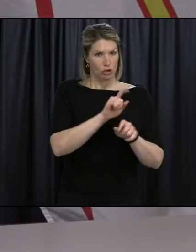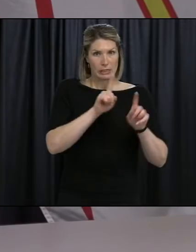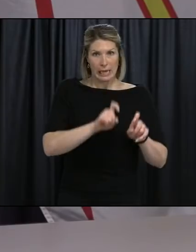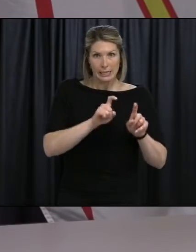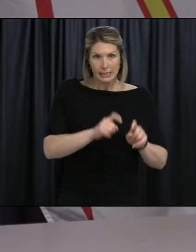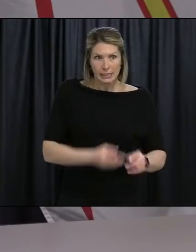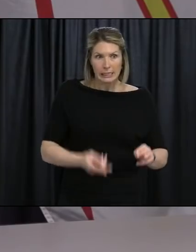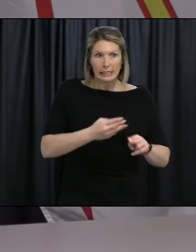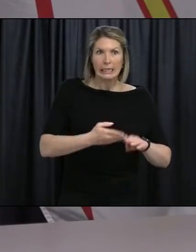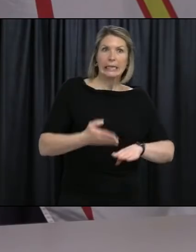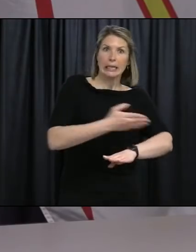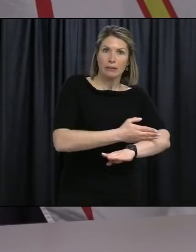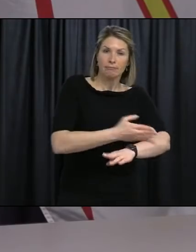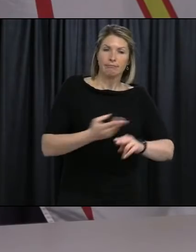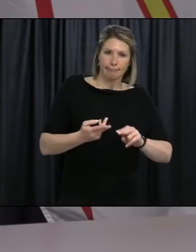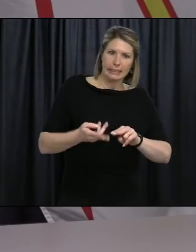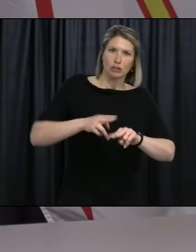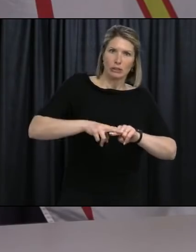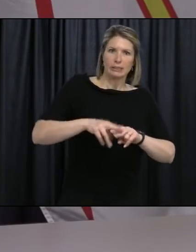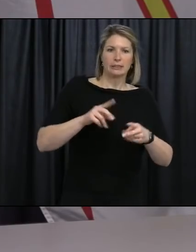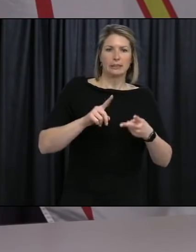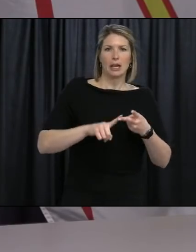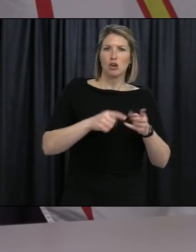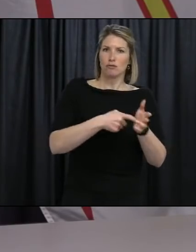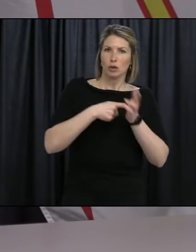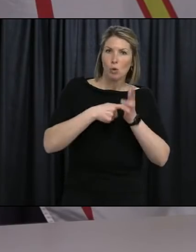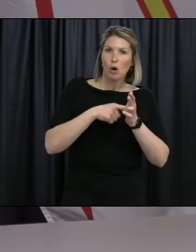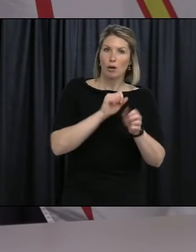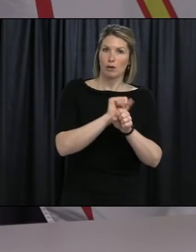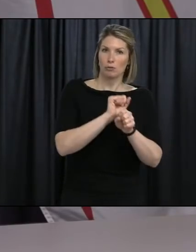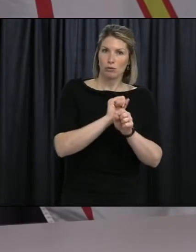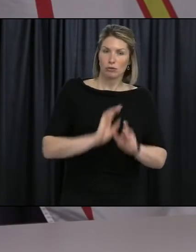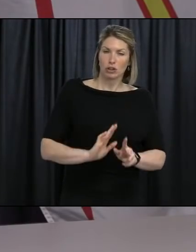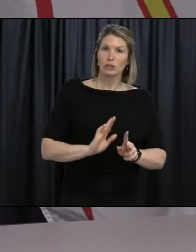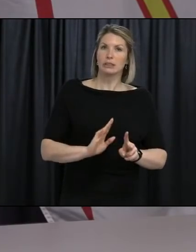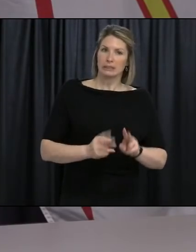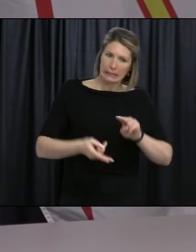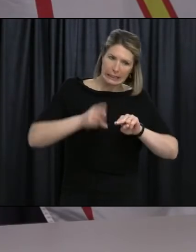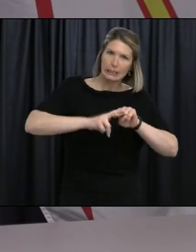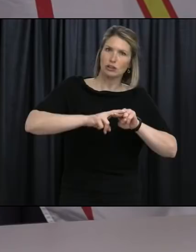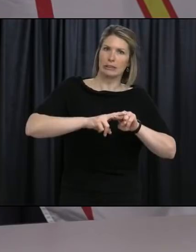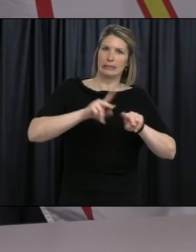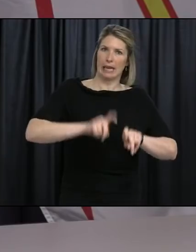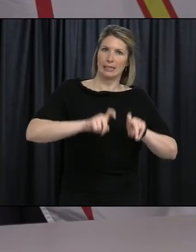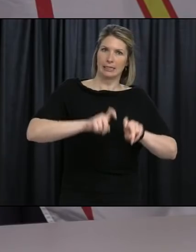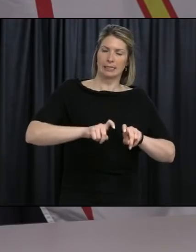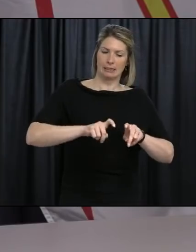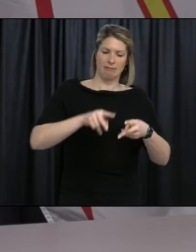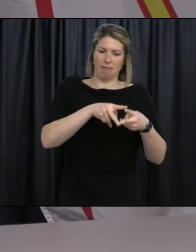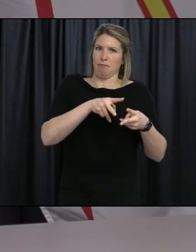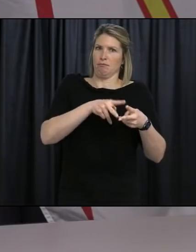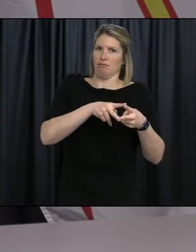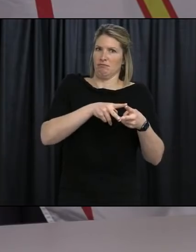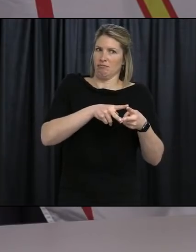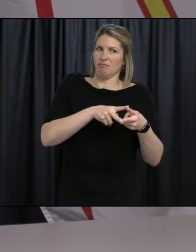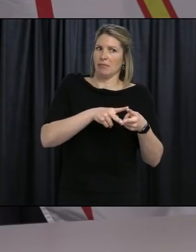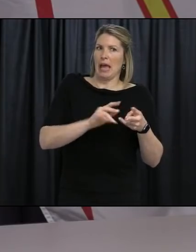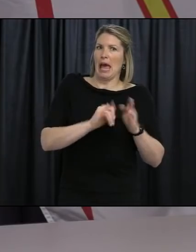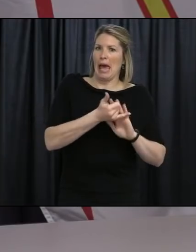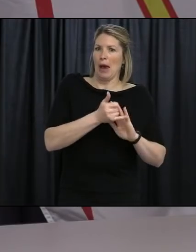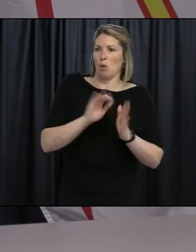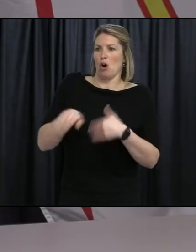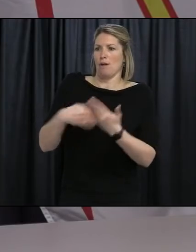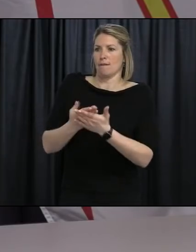testing now with our essential workers, and these are where our big risks are for importation. We have reduced